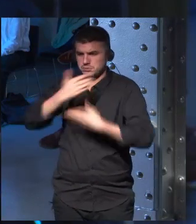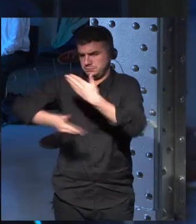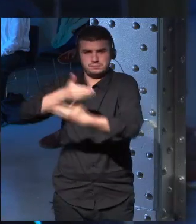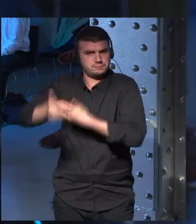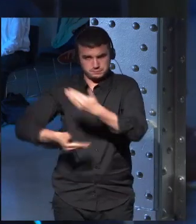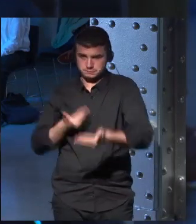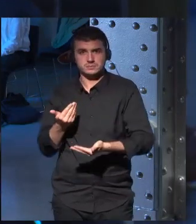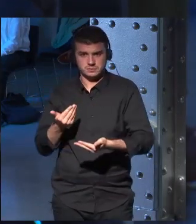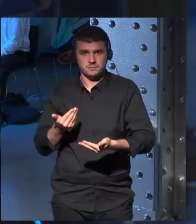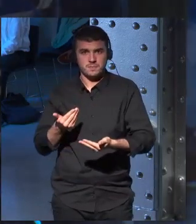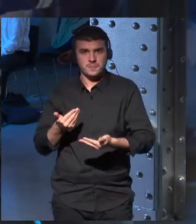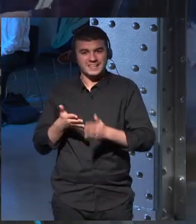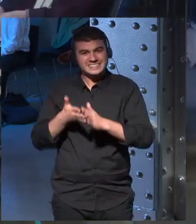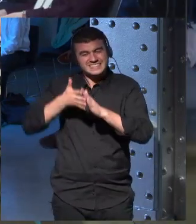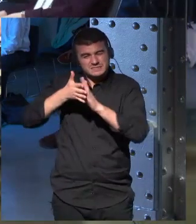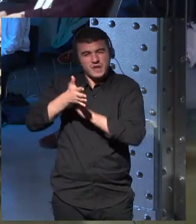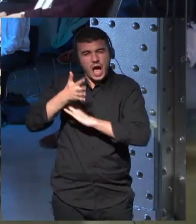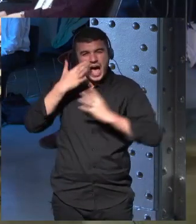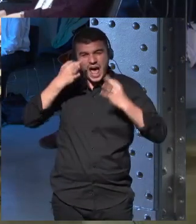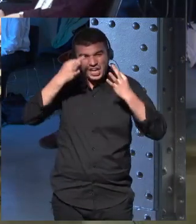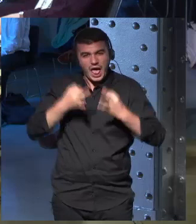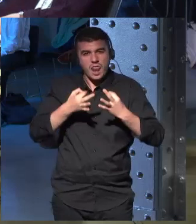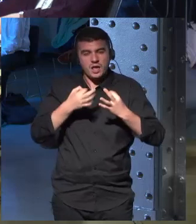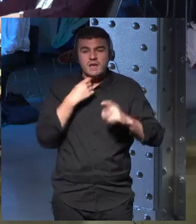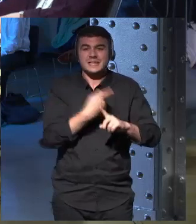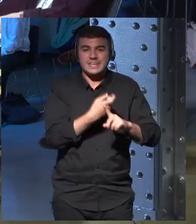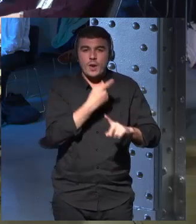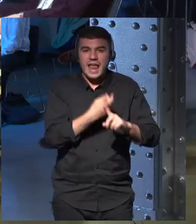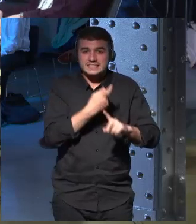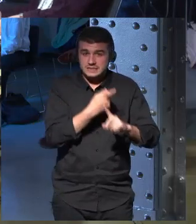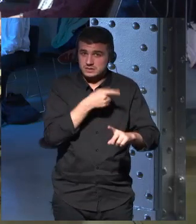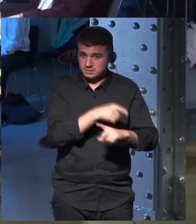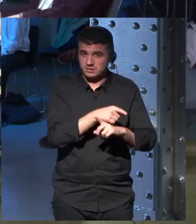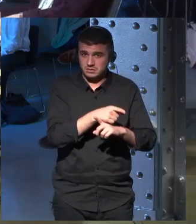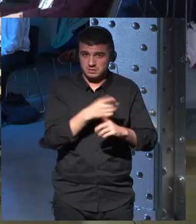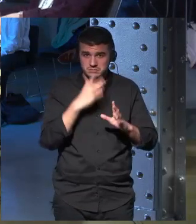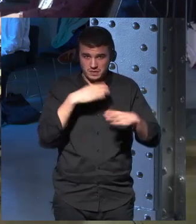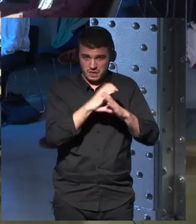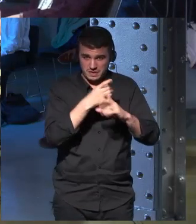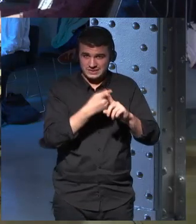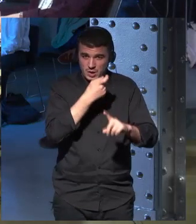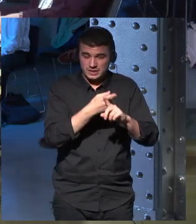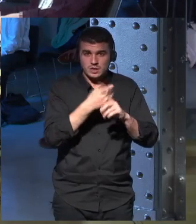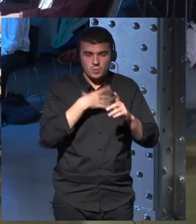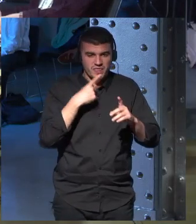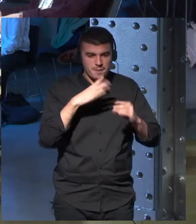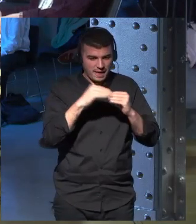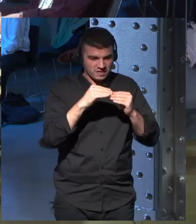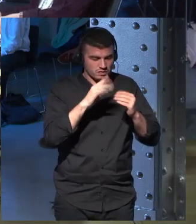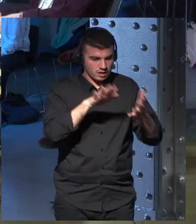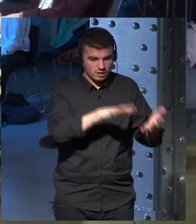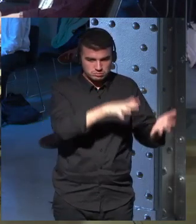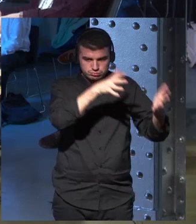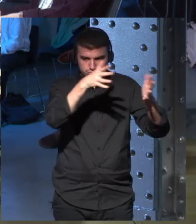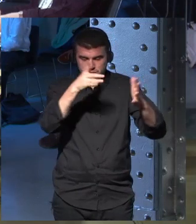is it necessary that psychoanalysis should bring the patient to confront the truth